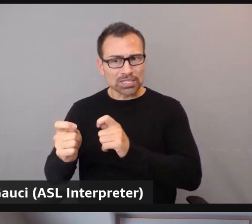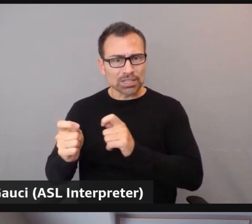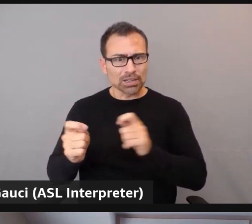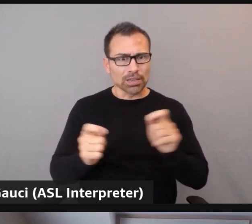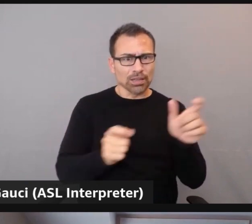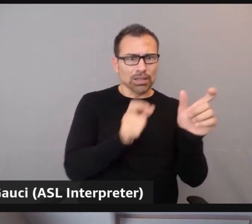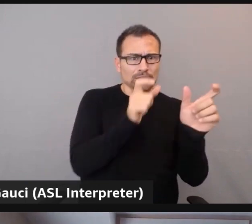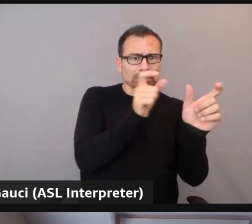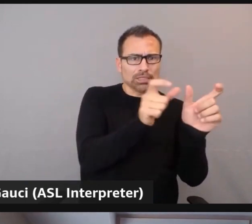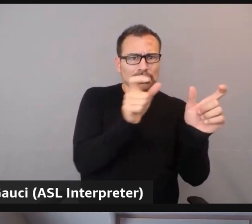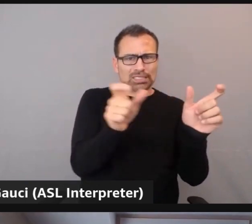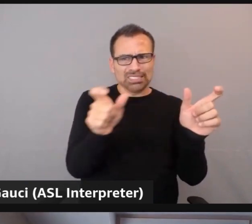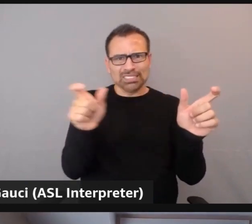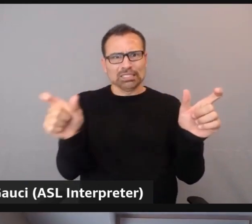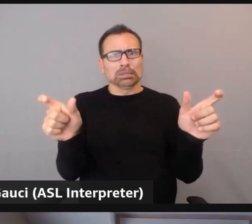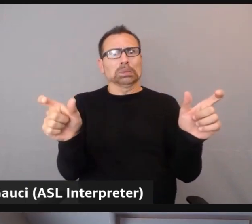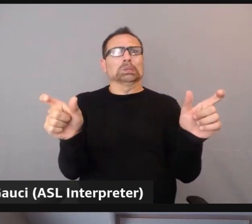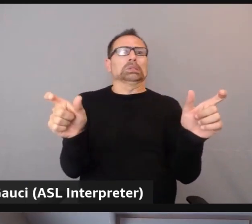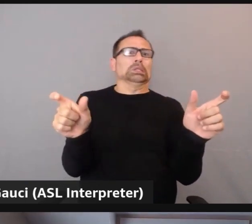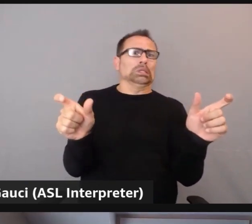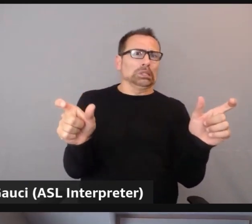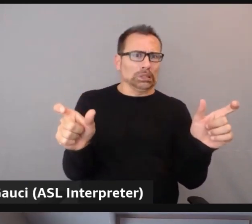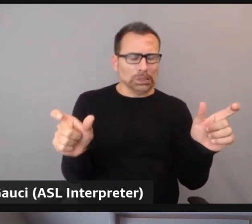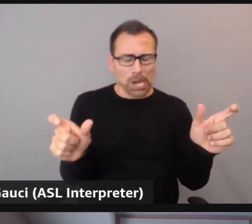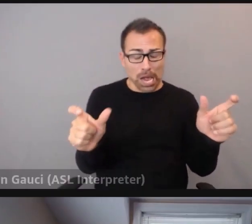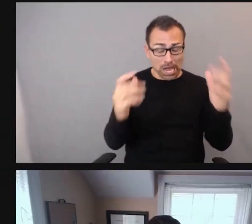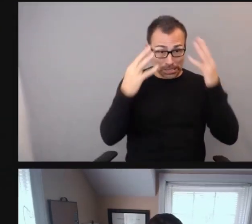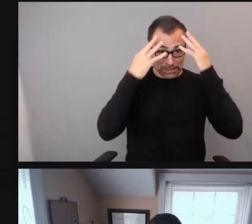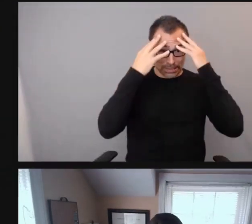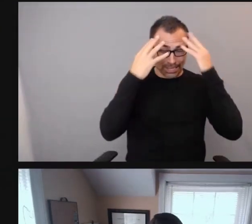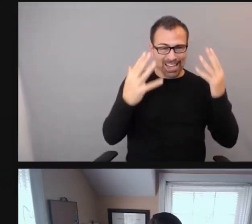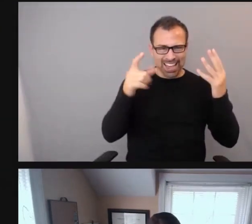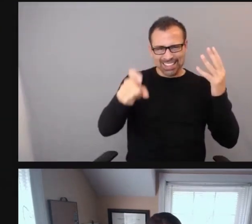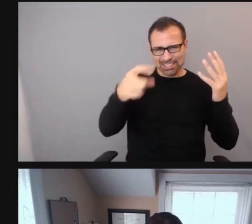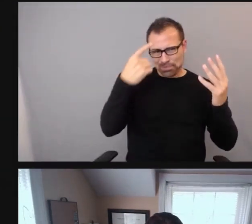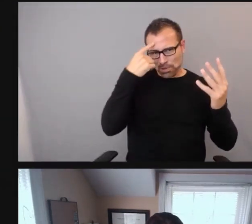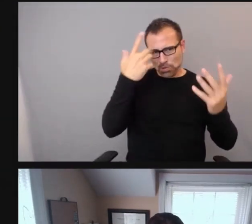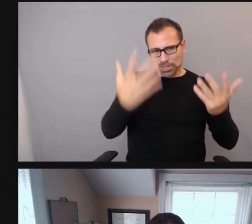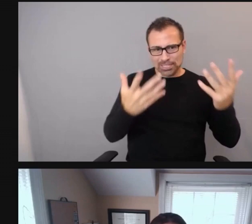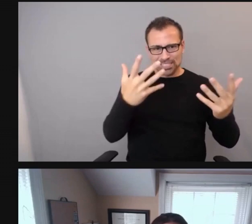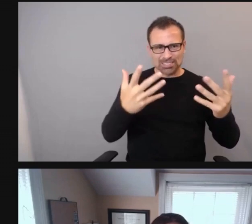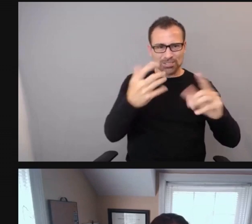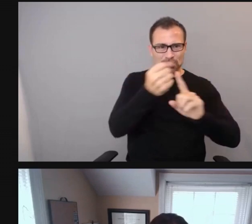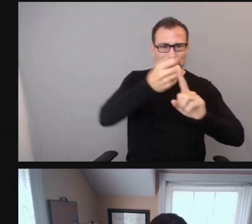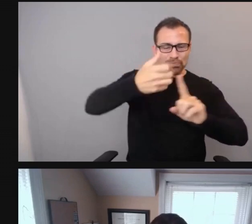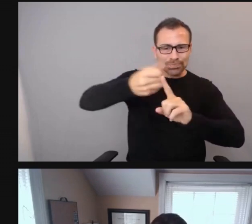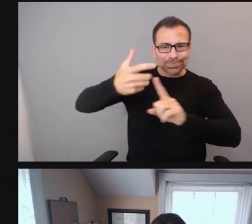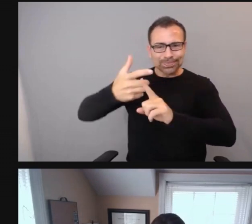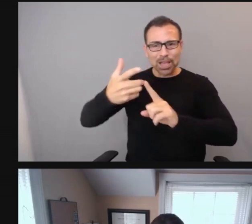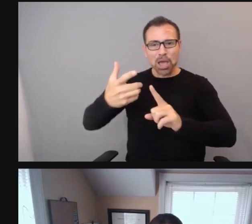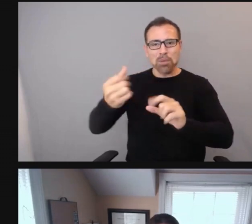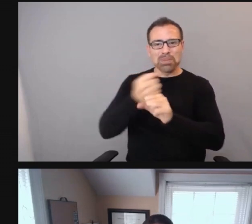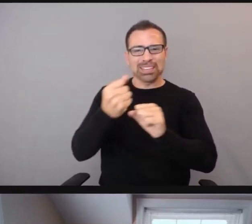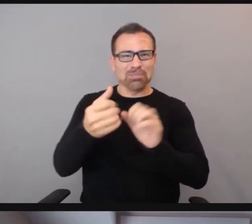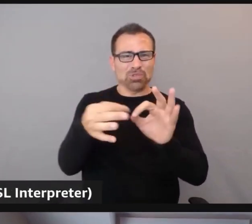bit, Jessica, and simplify here. Yeah. So maybe you can help me. Happy to.